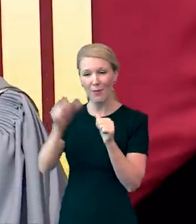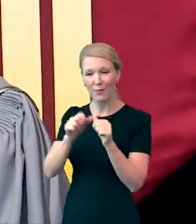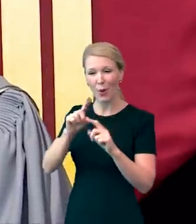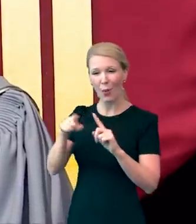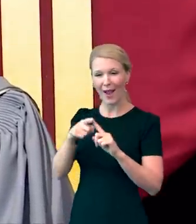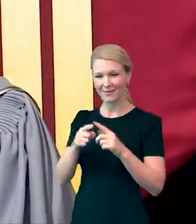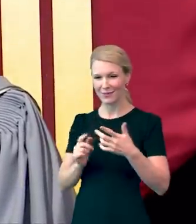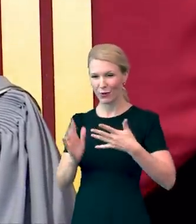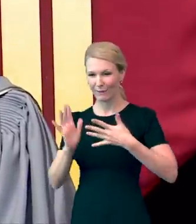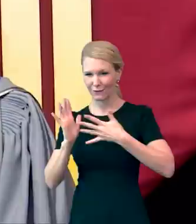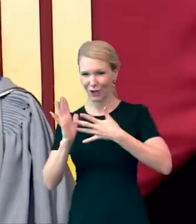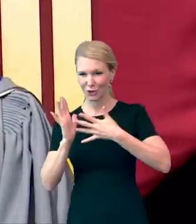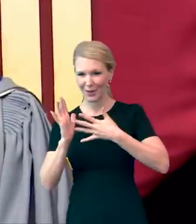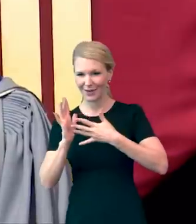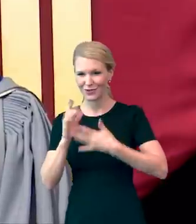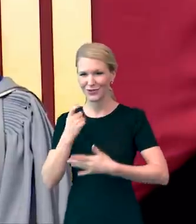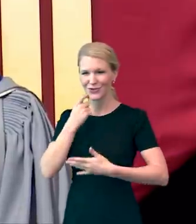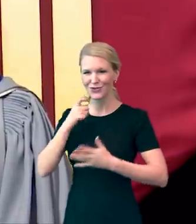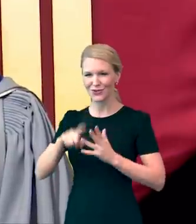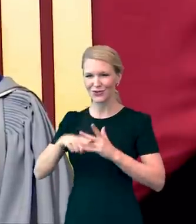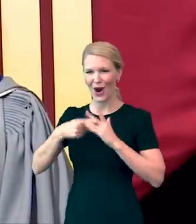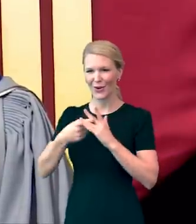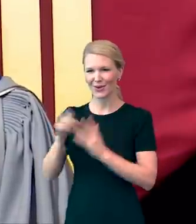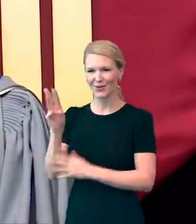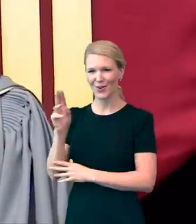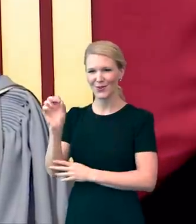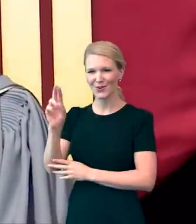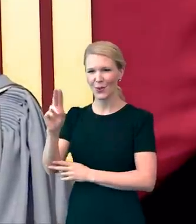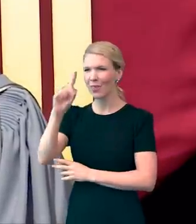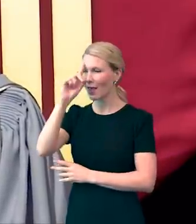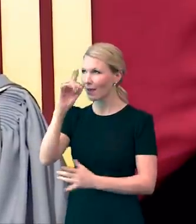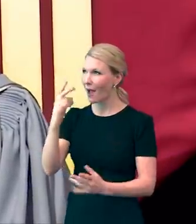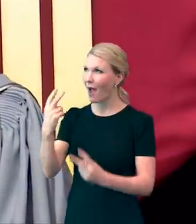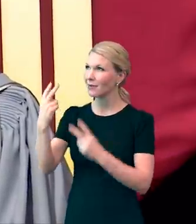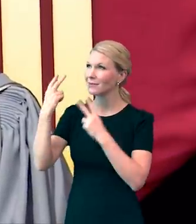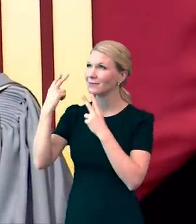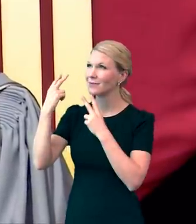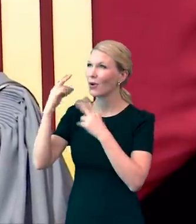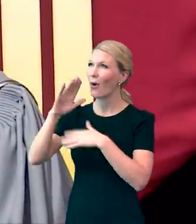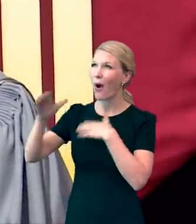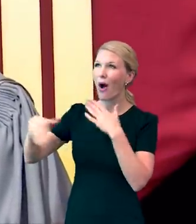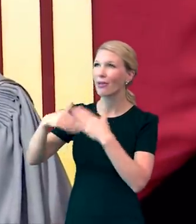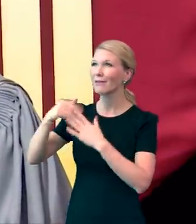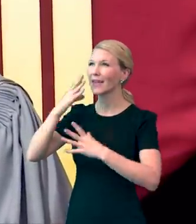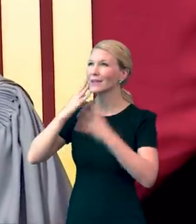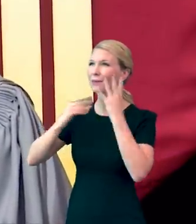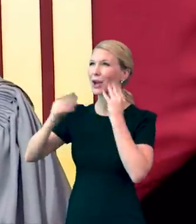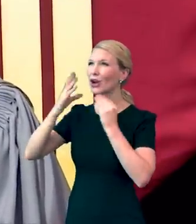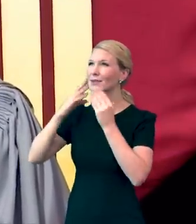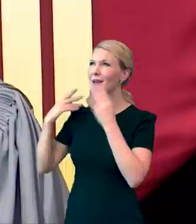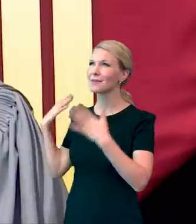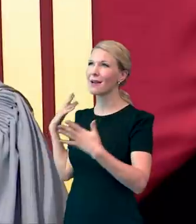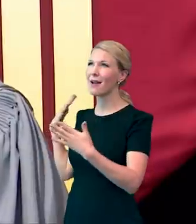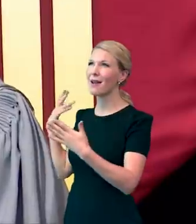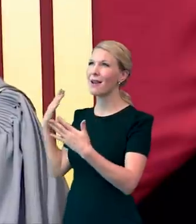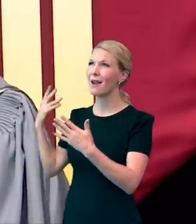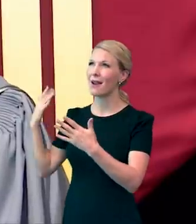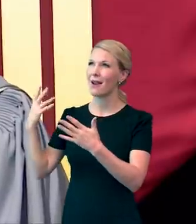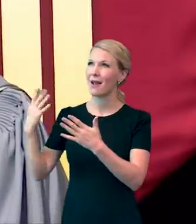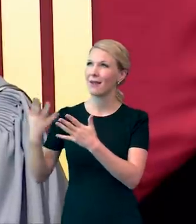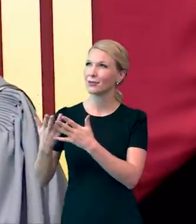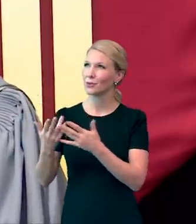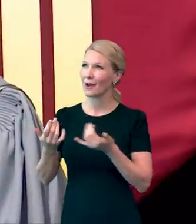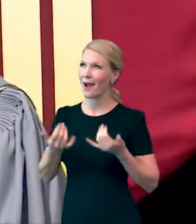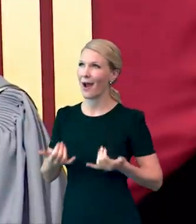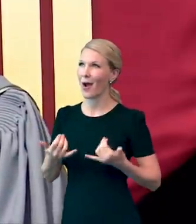laughter. Take a moment to remember the person you were when you first started at WSU and think upon all the experiences